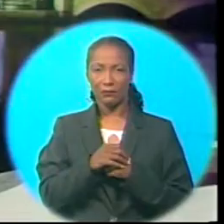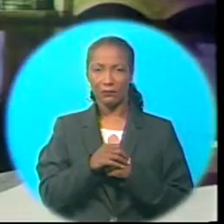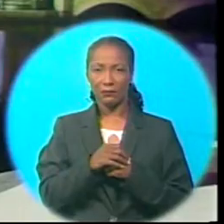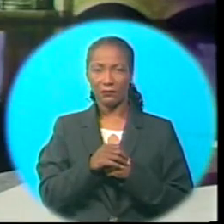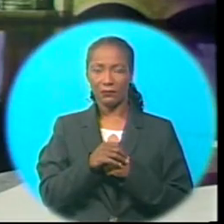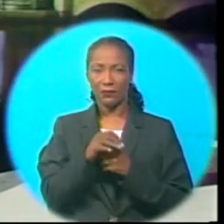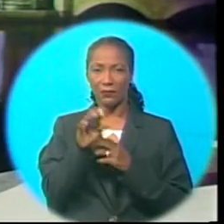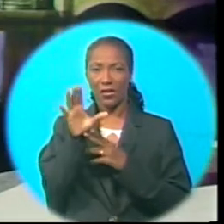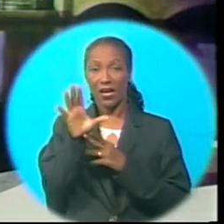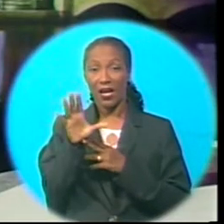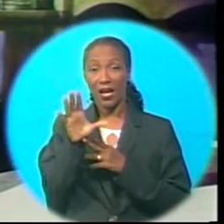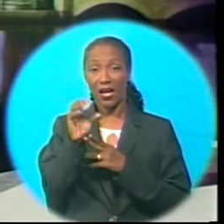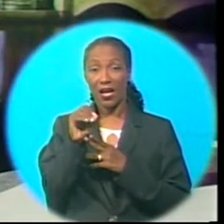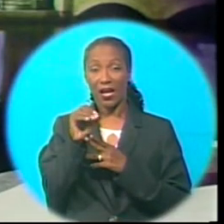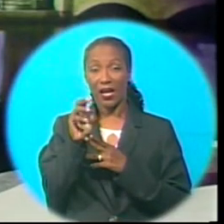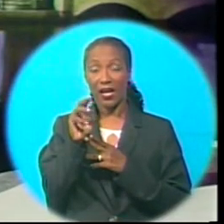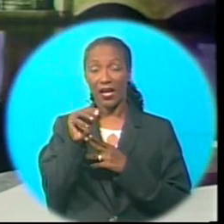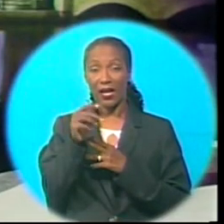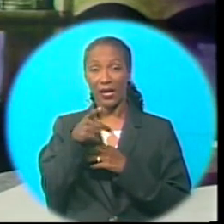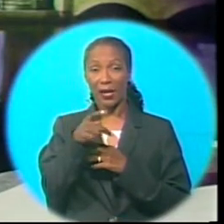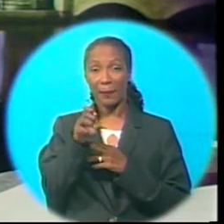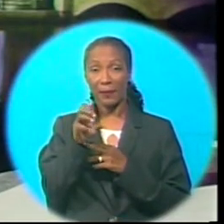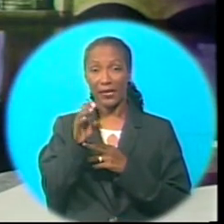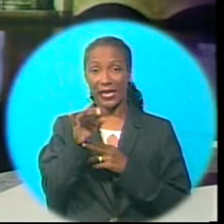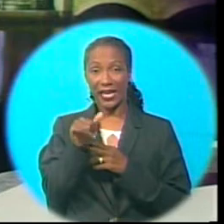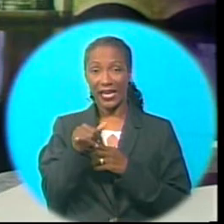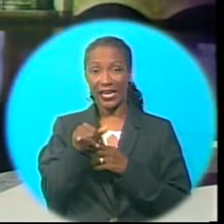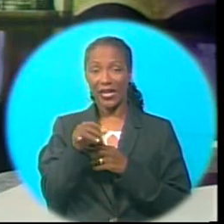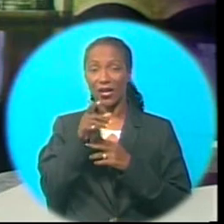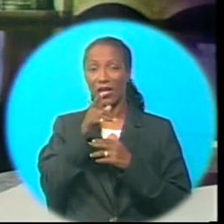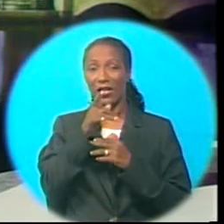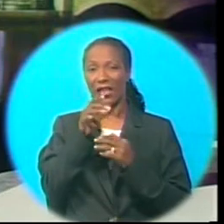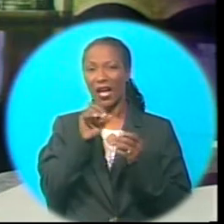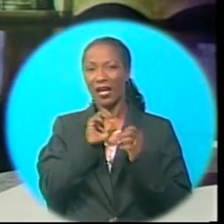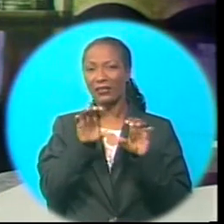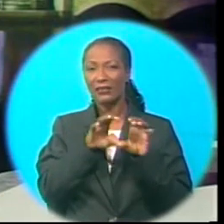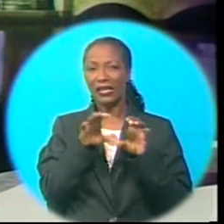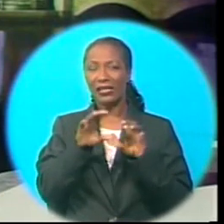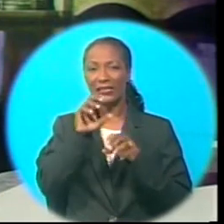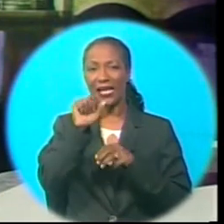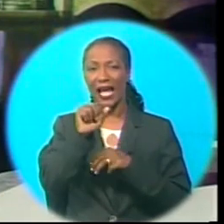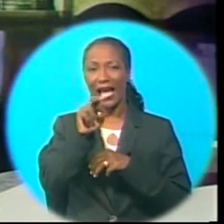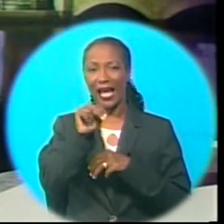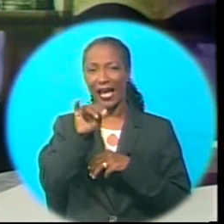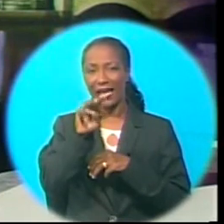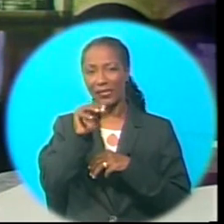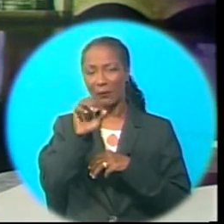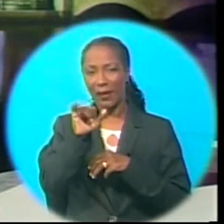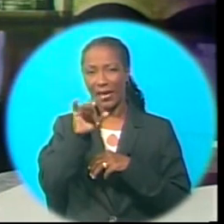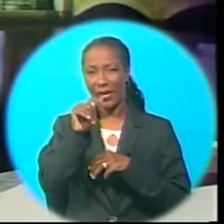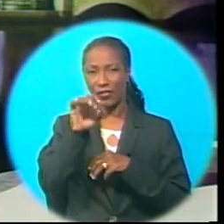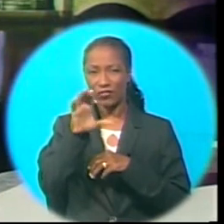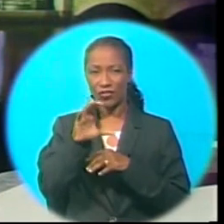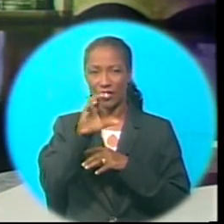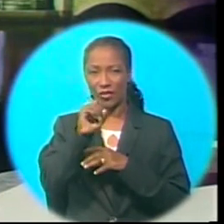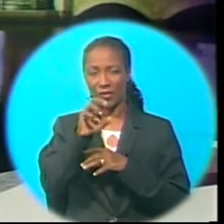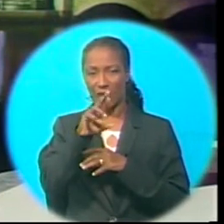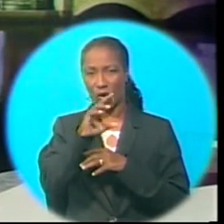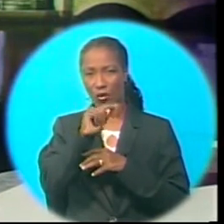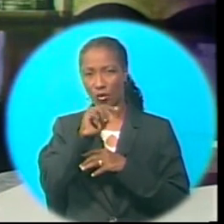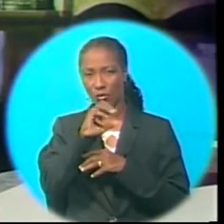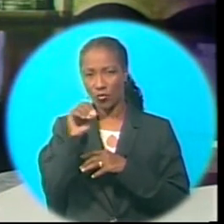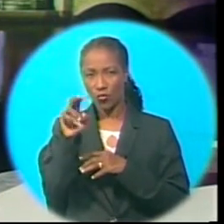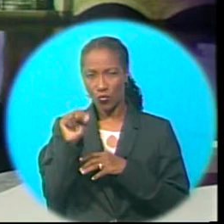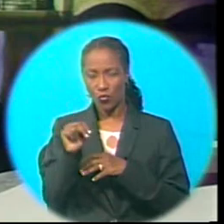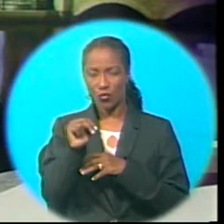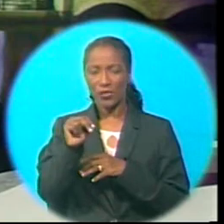process. A local company which specializes in animation is currently in a joint venture with BIMAP, partnering in the